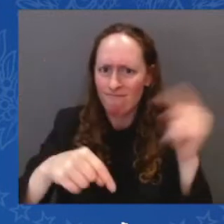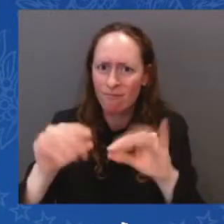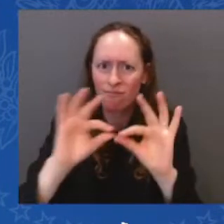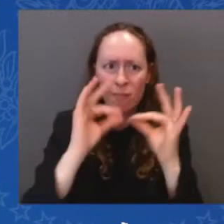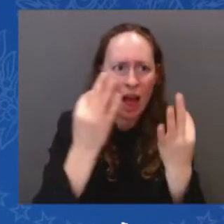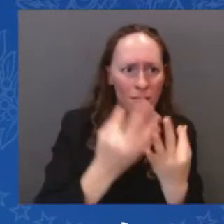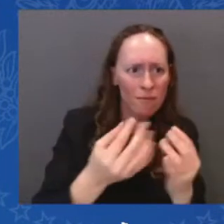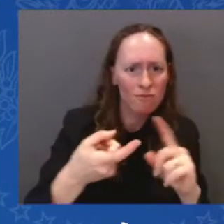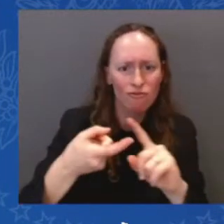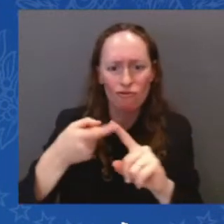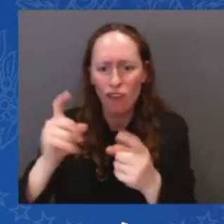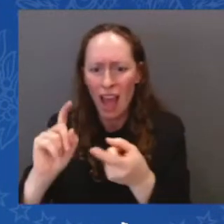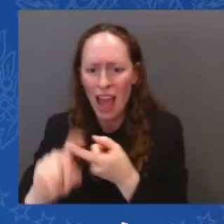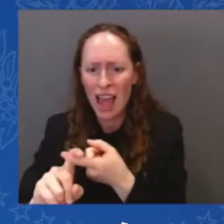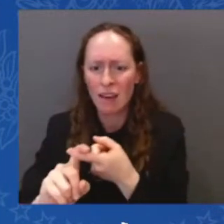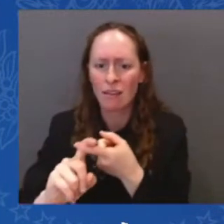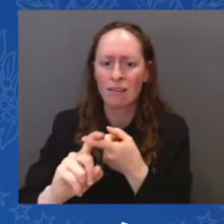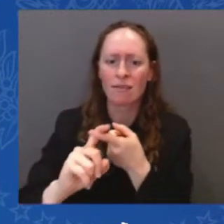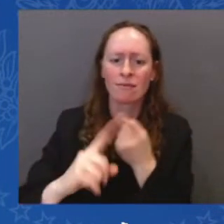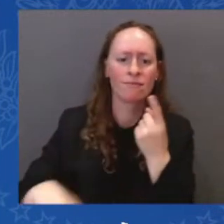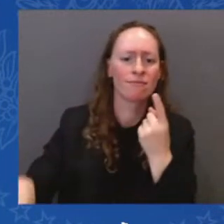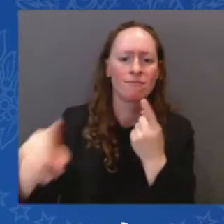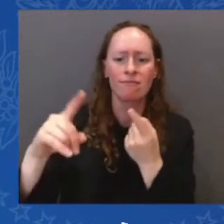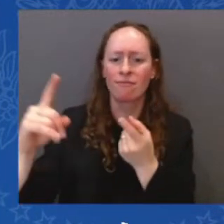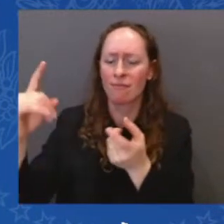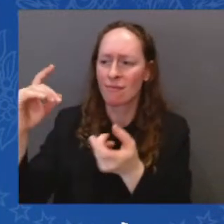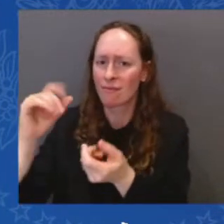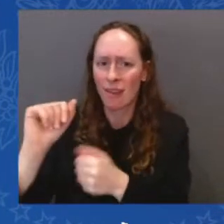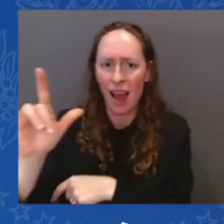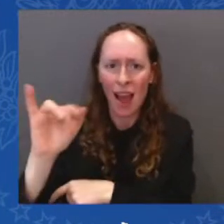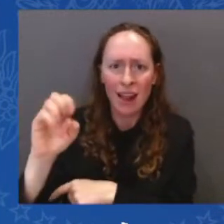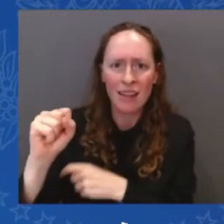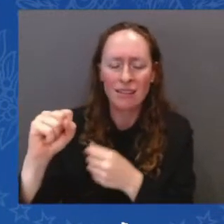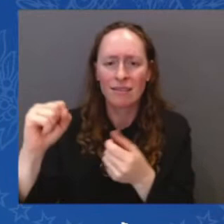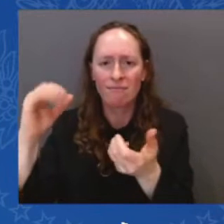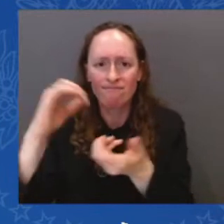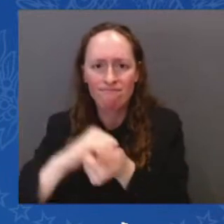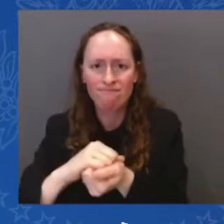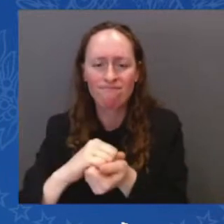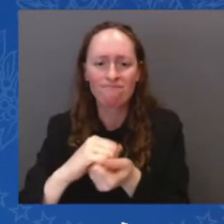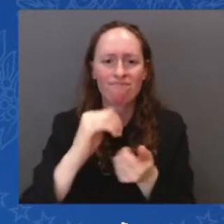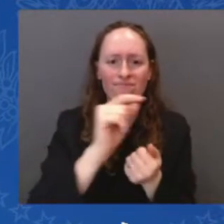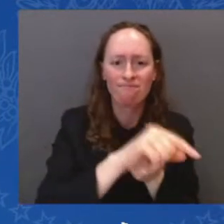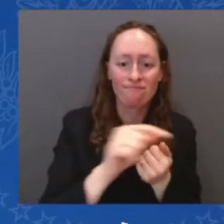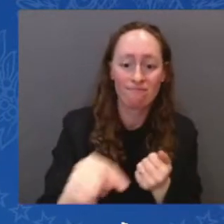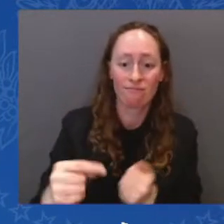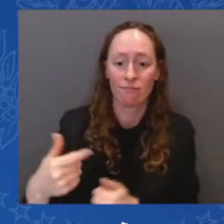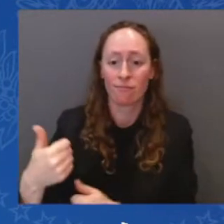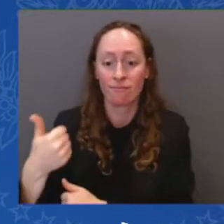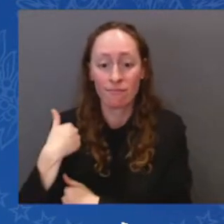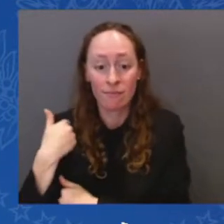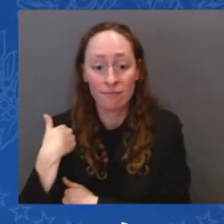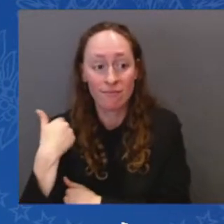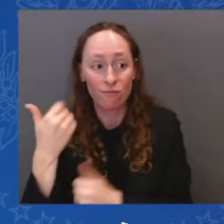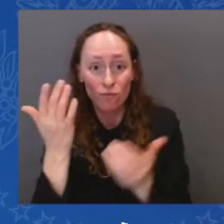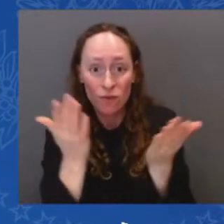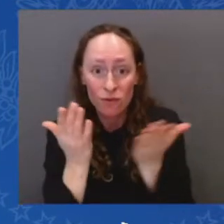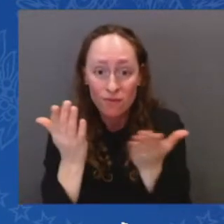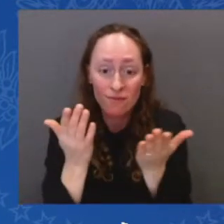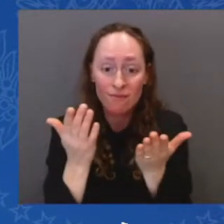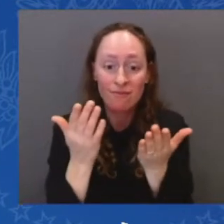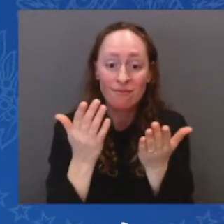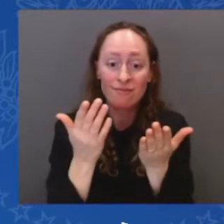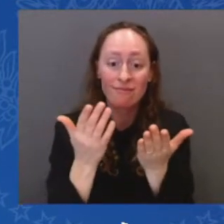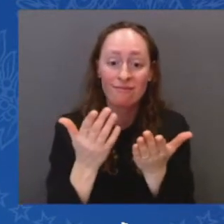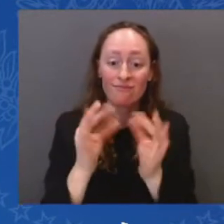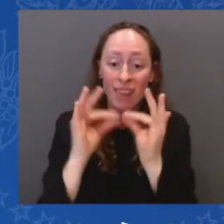partners, service members and families of our United States Armed Forces, good morning. Before going